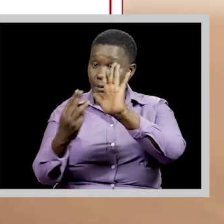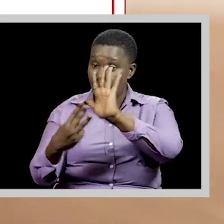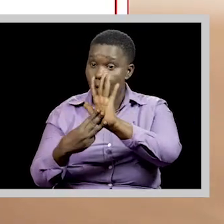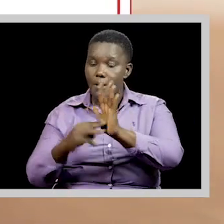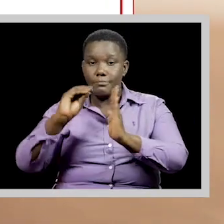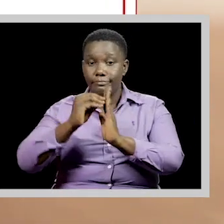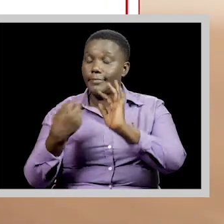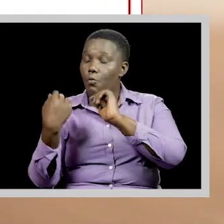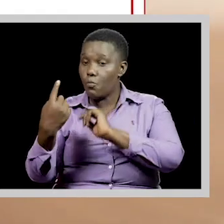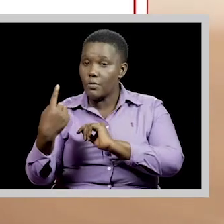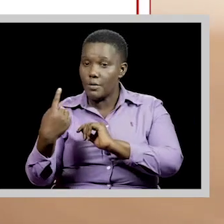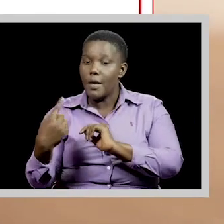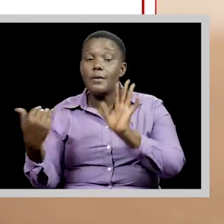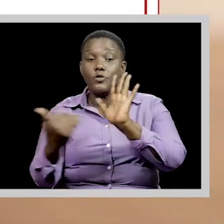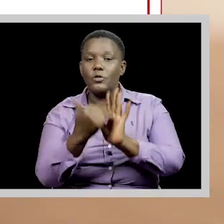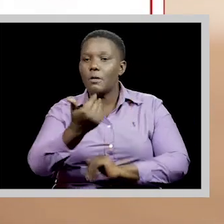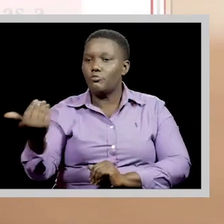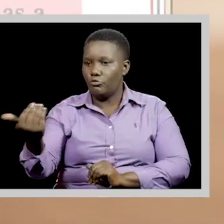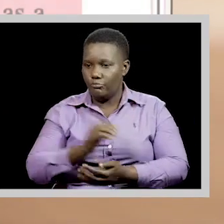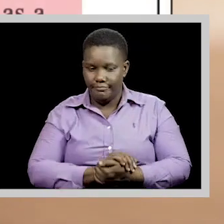1 of the Law of the Child Act.